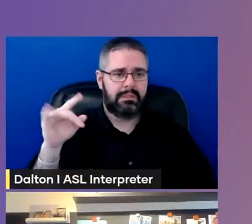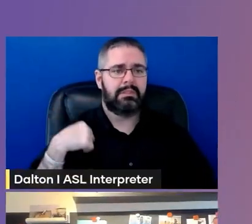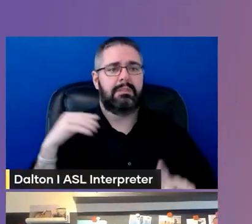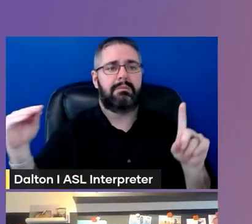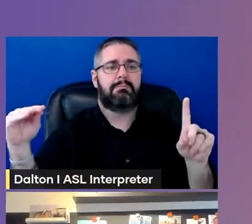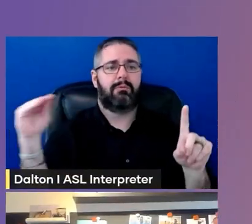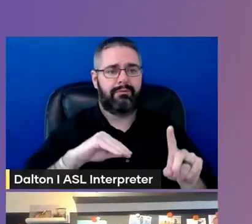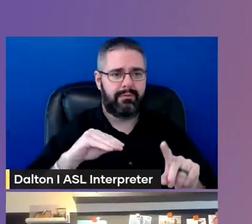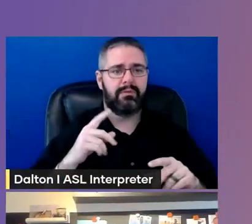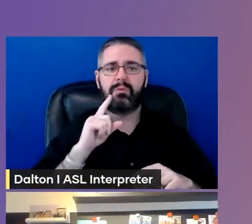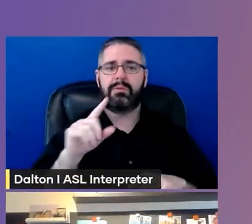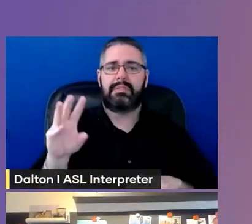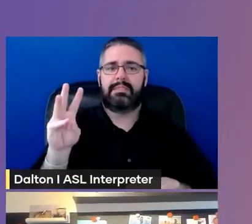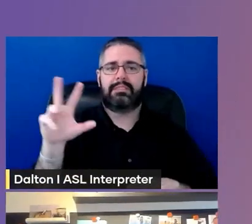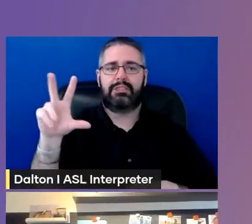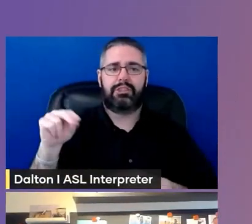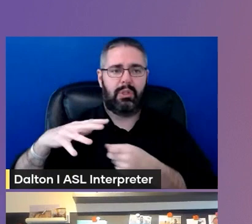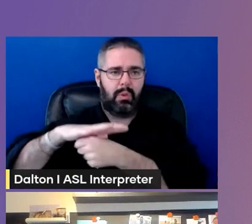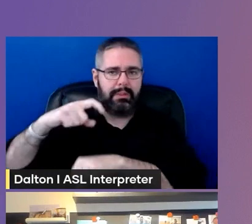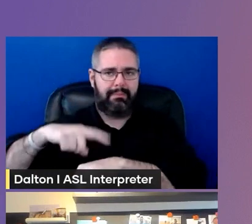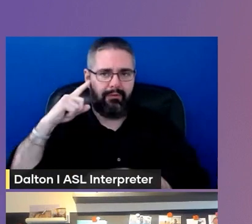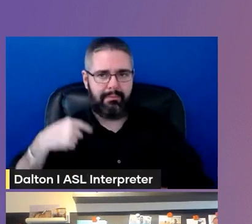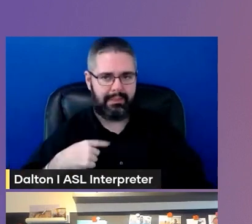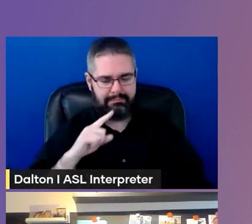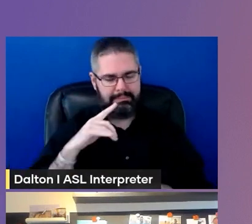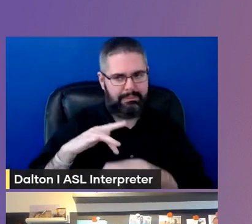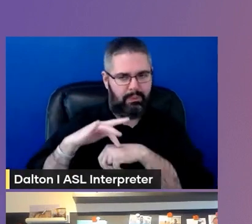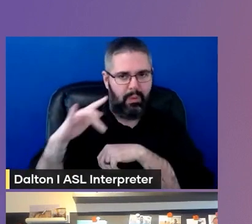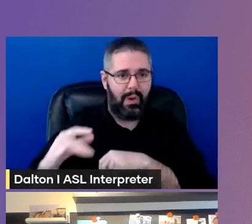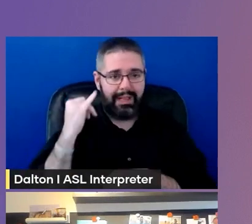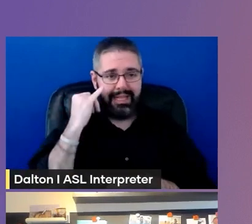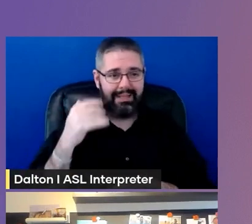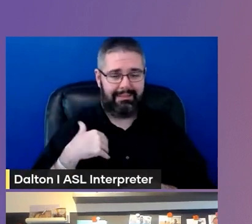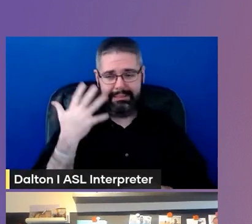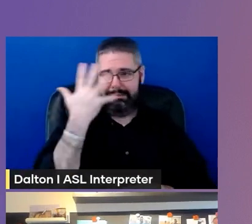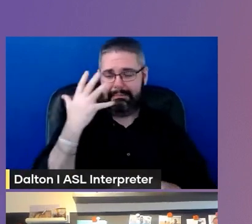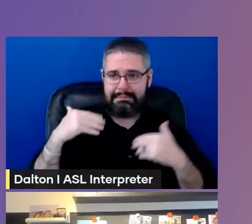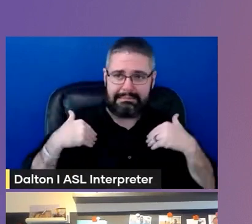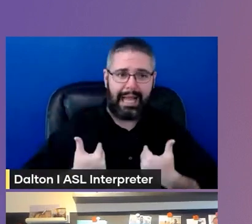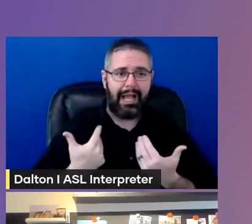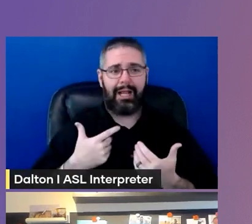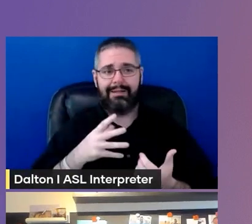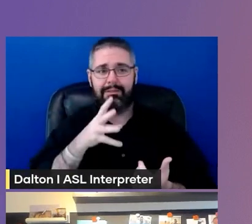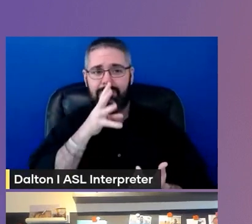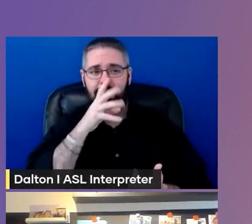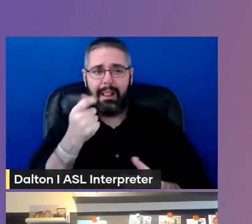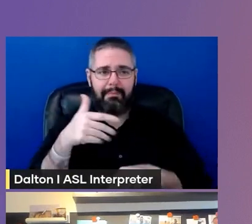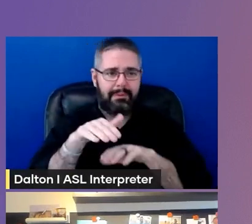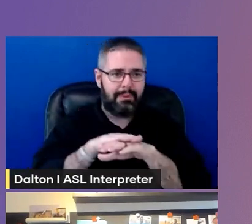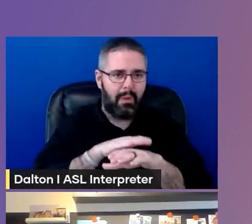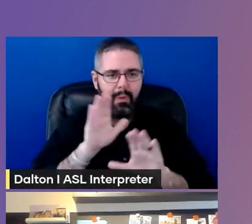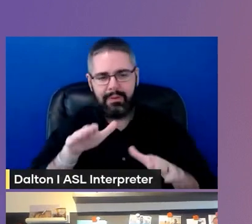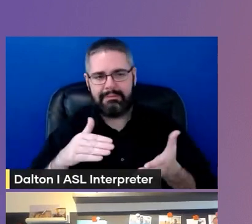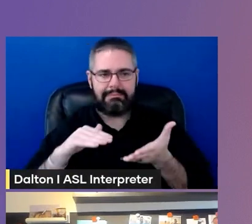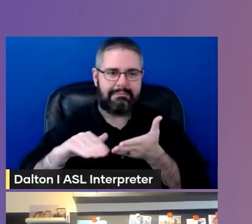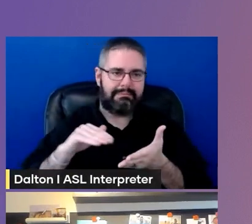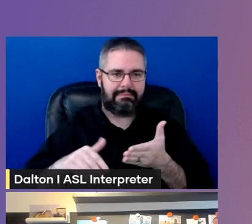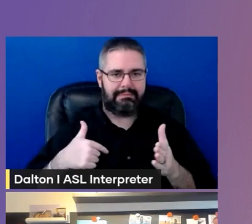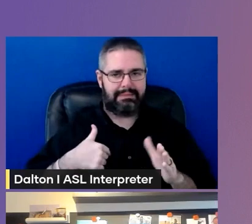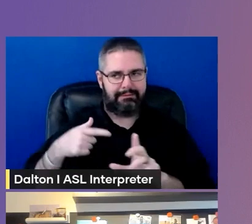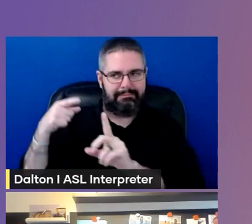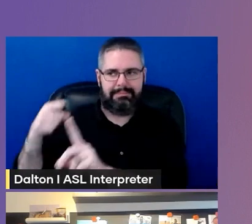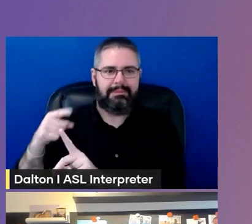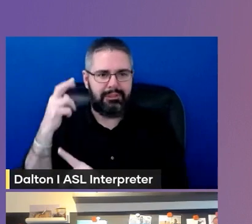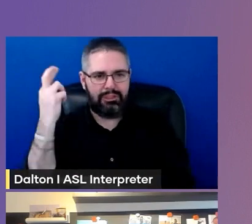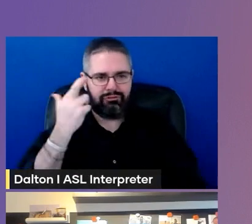it's 6:30 local time for me, which is pretty early. If I look a little bit tired or if I talk a little bit slow, that's probably why I haven't had my